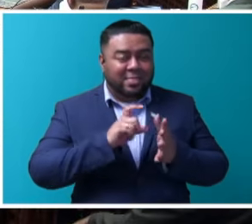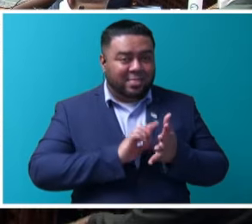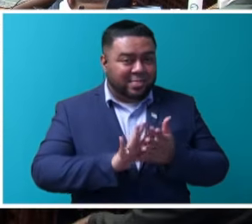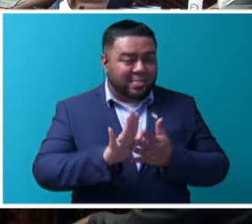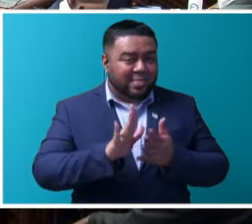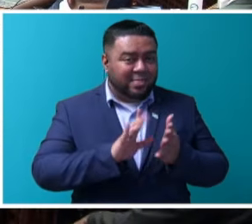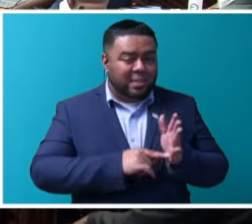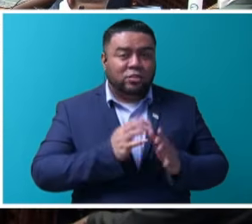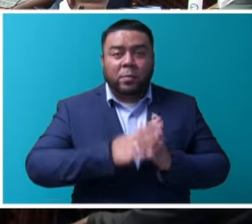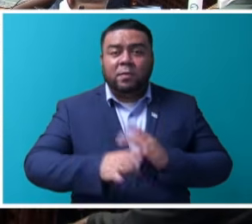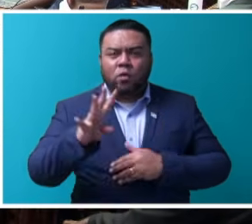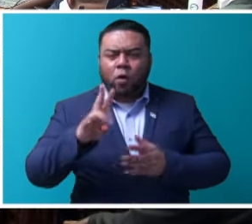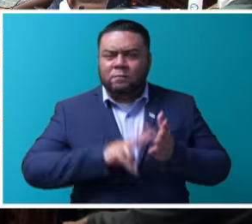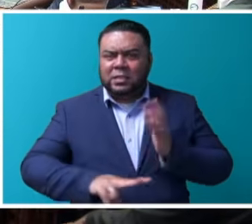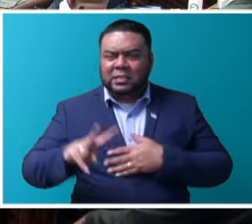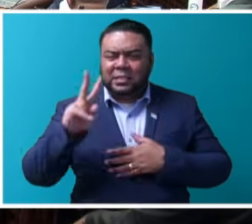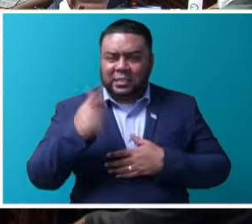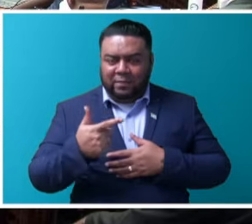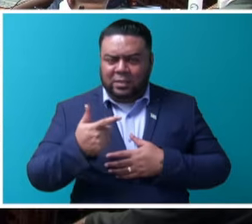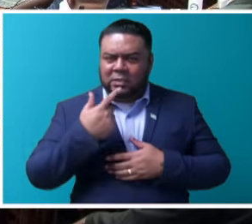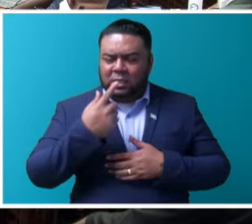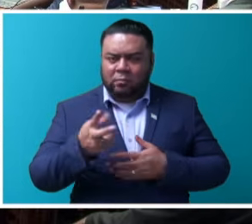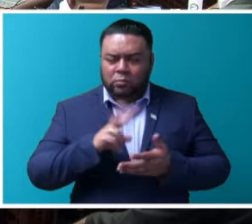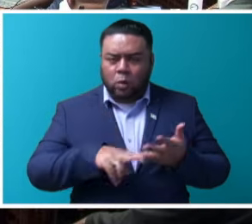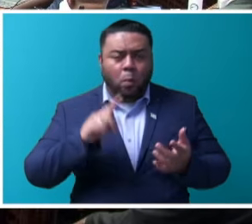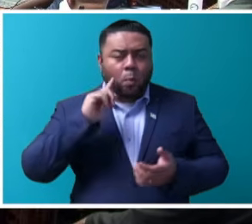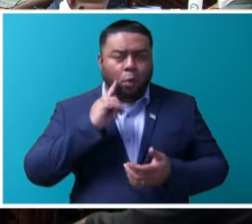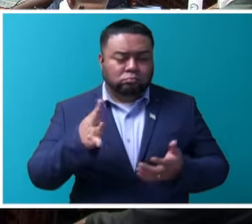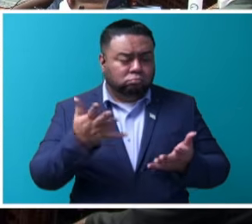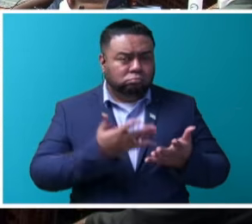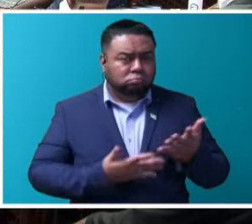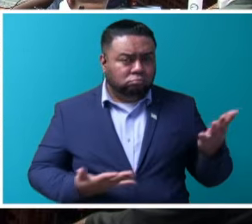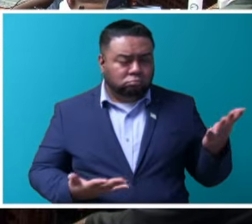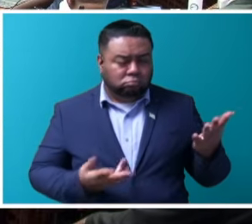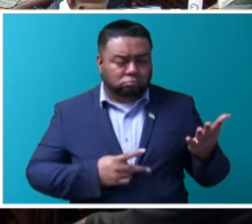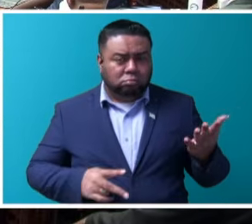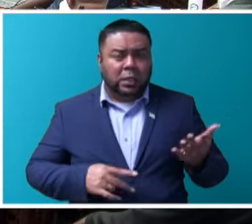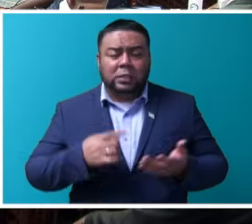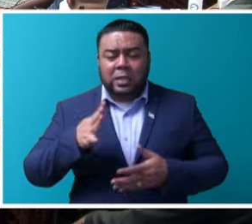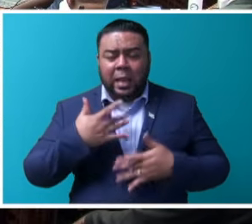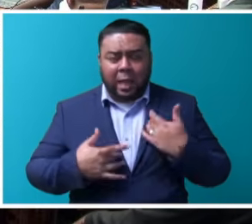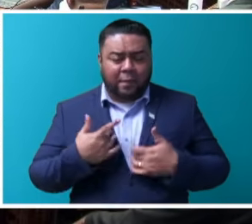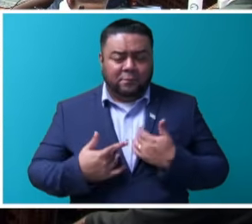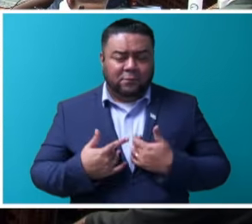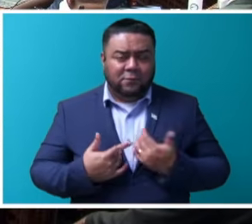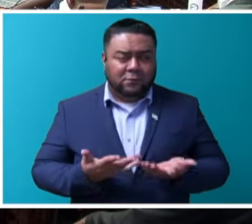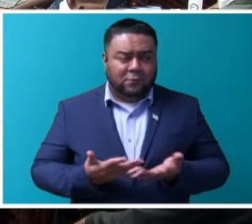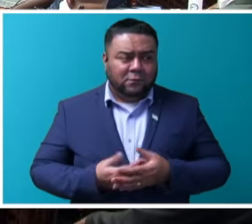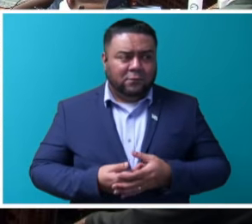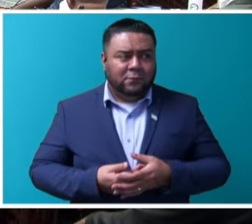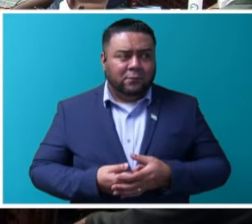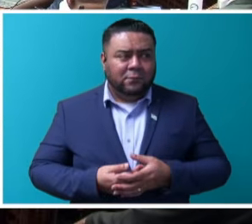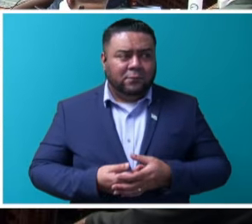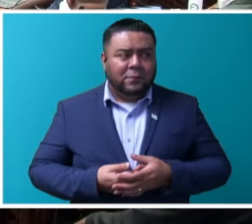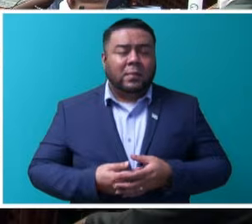7, of Apostle Paul's reflection of his life and accomplishment applies